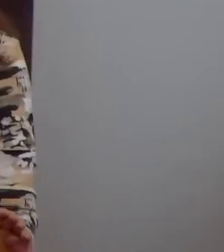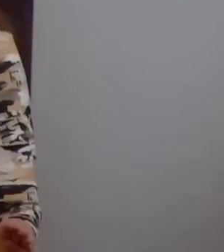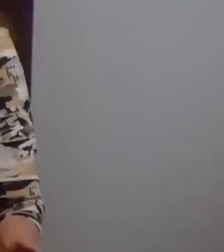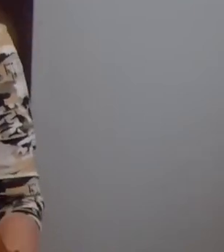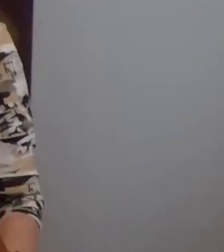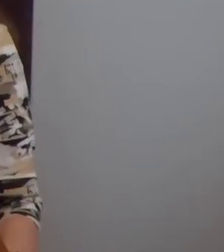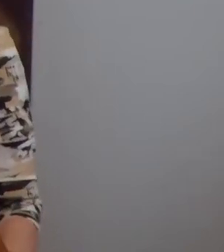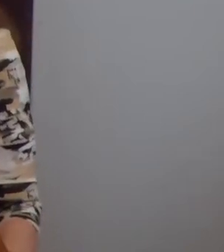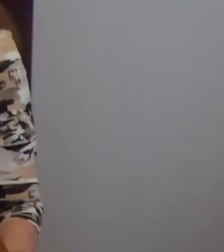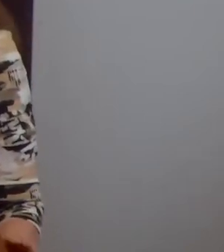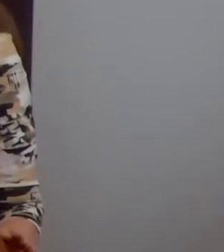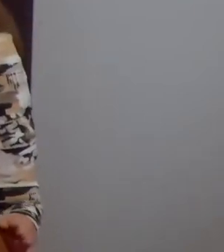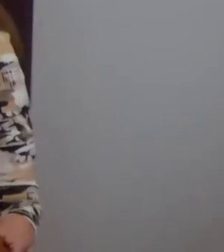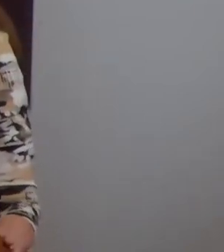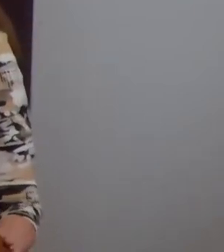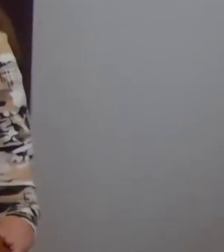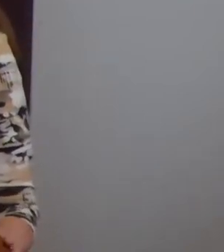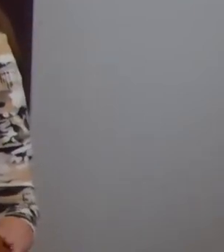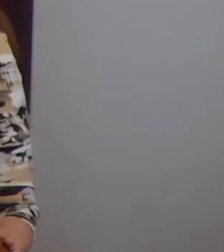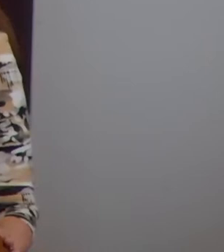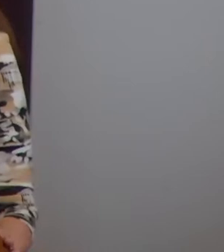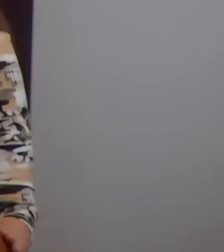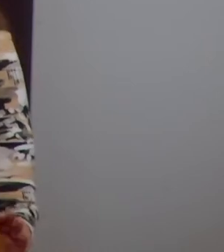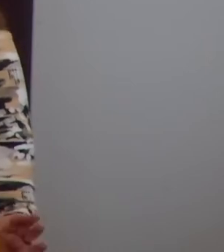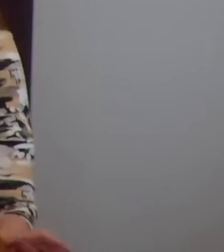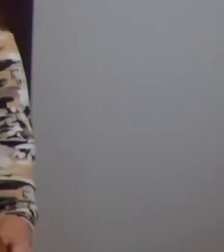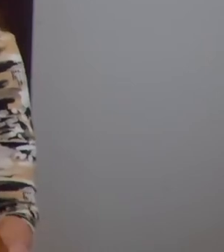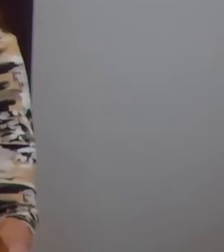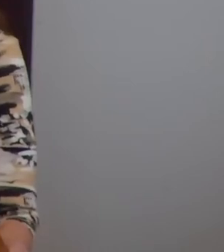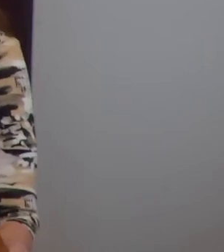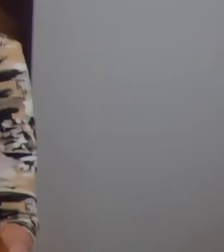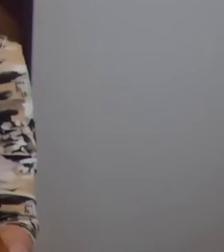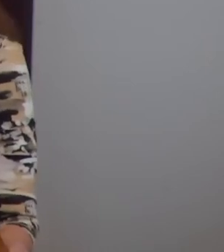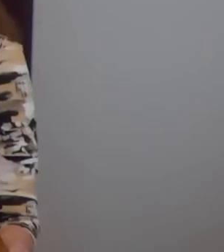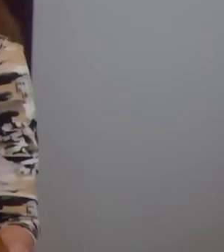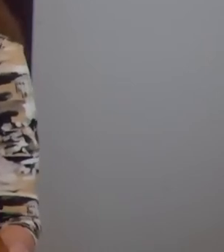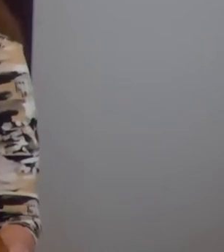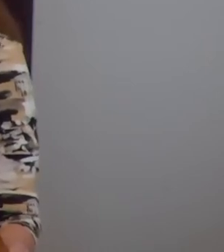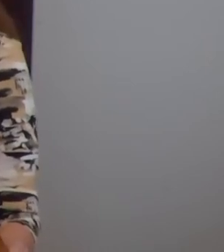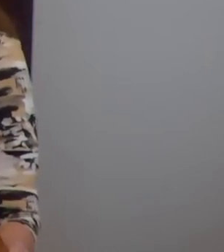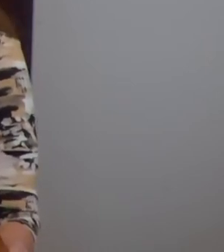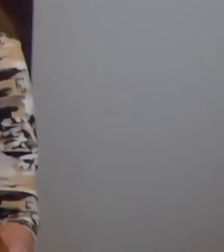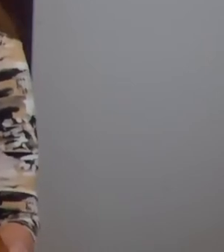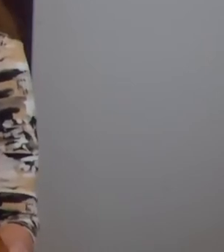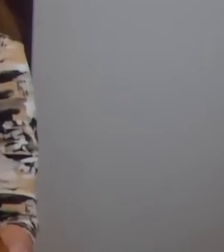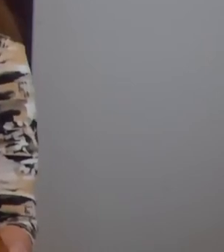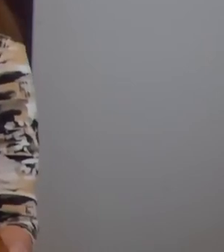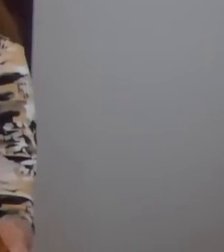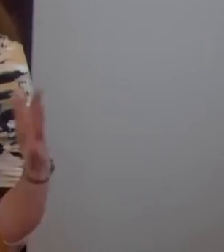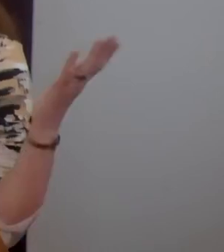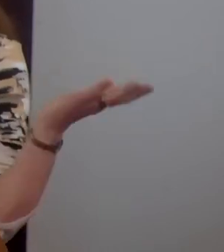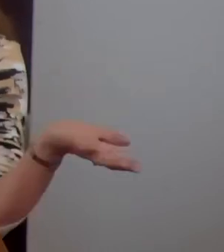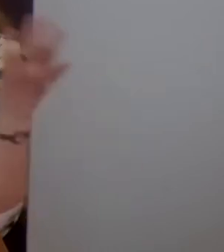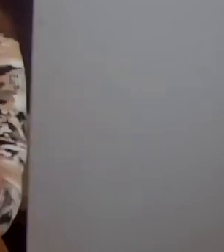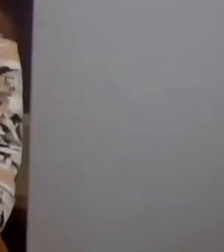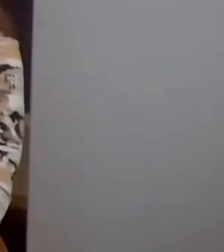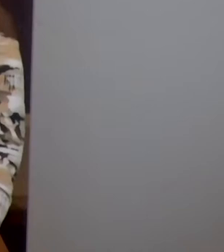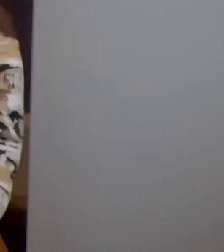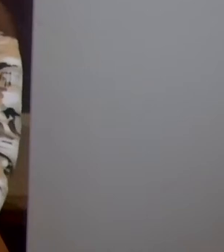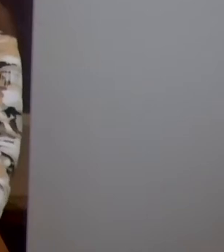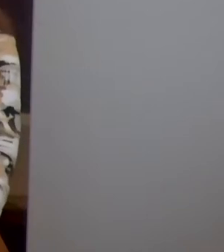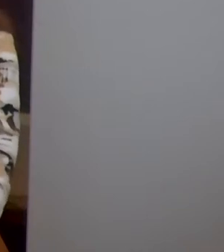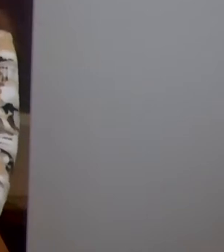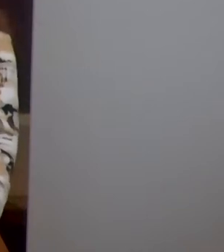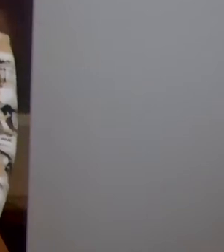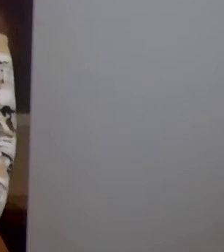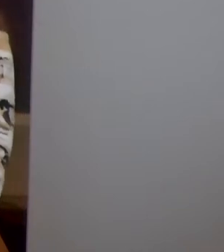back. No drill is organised for this morning, but in the event of an emergency, please leave the building using exits to your left, to your right, or behind